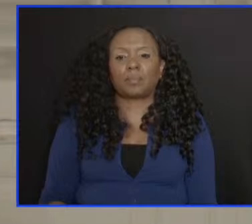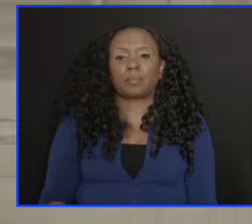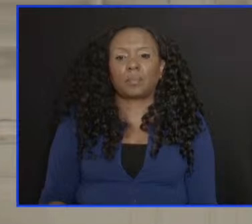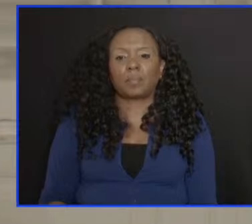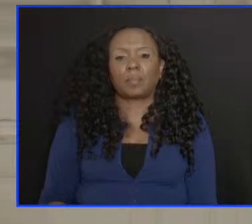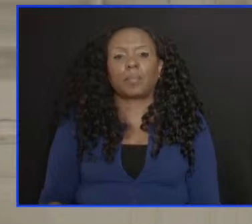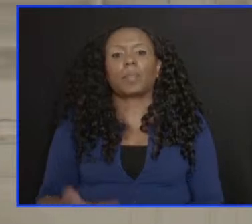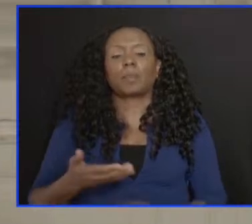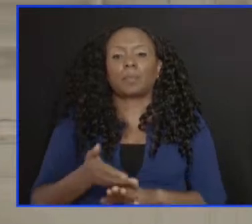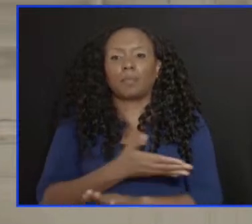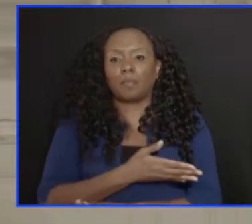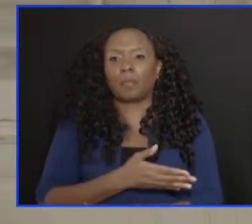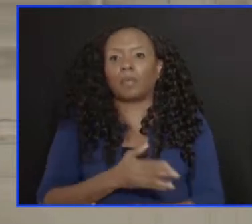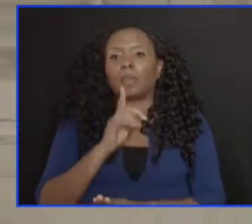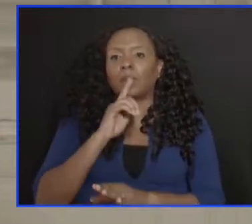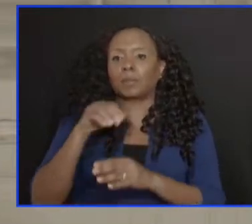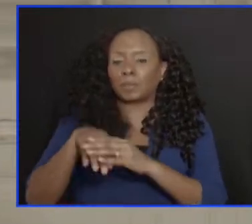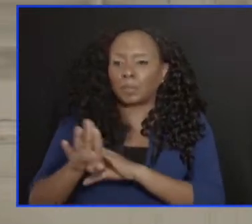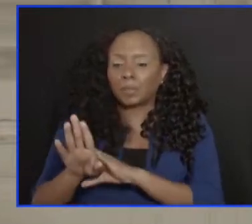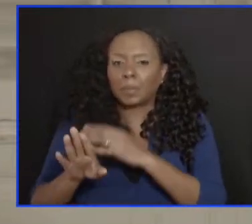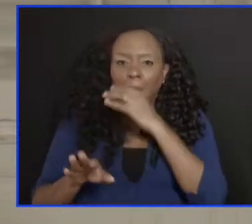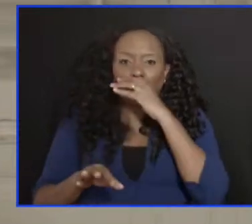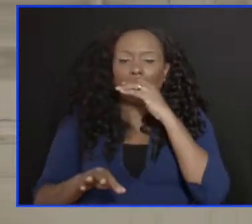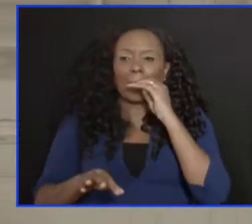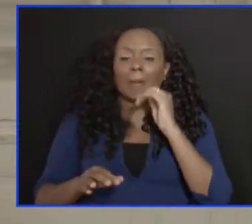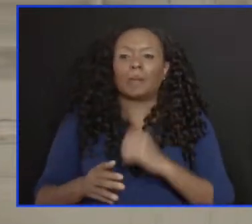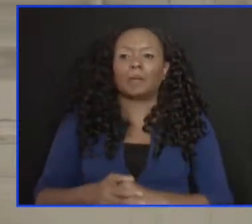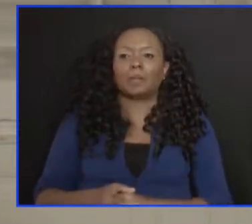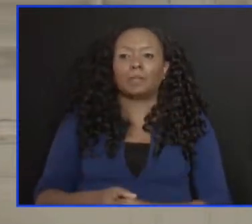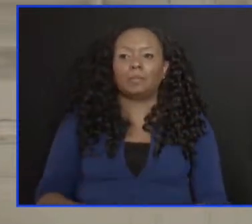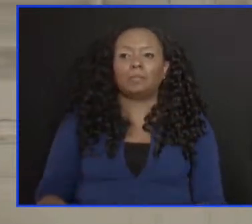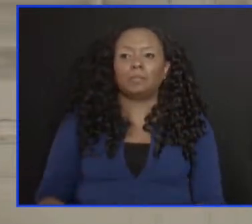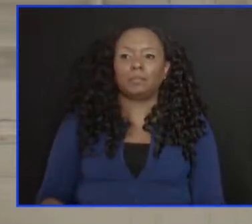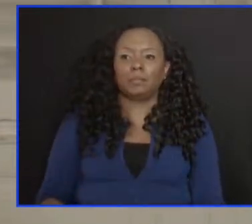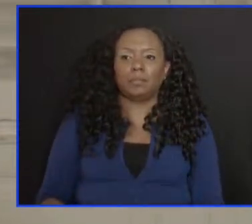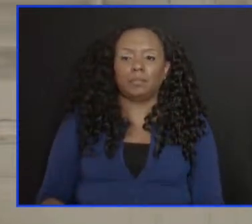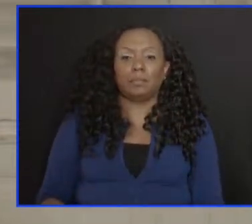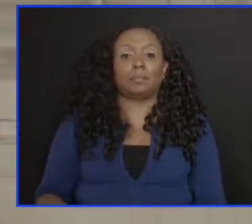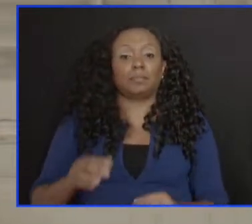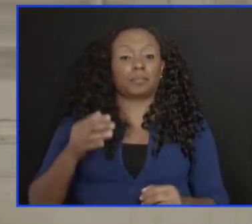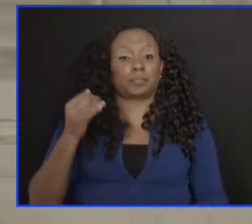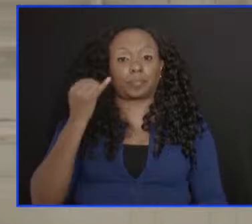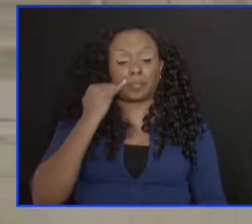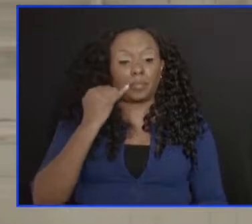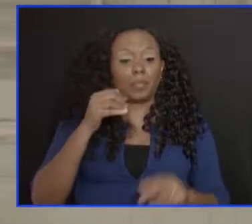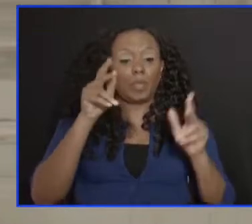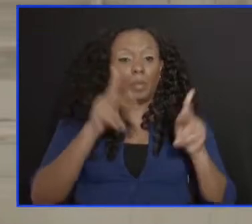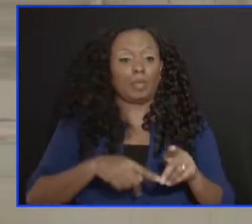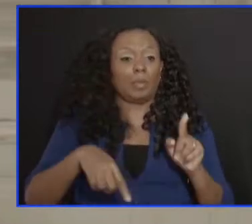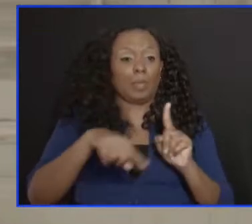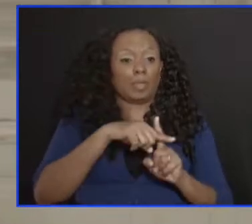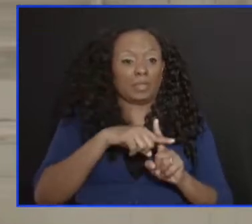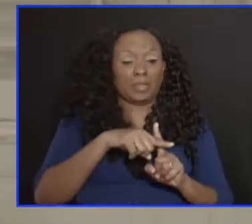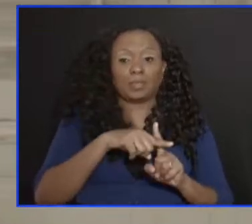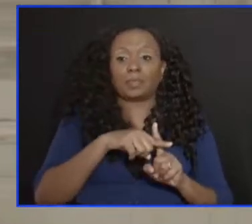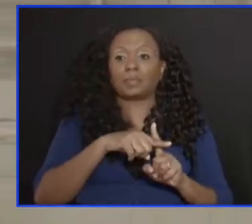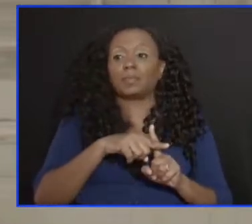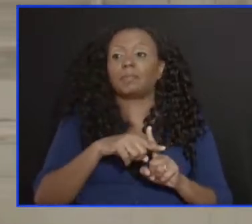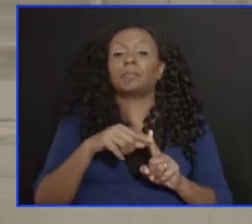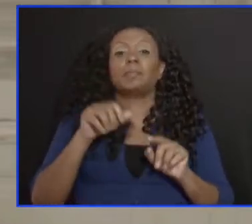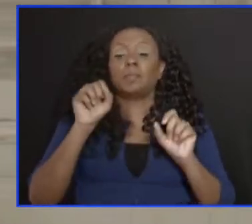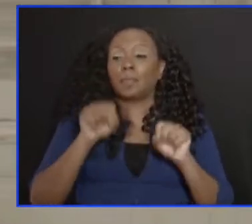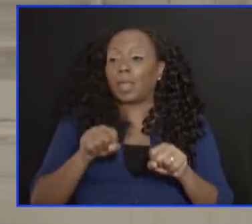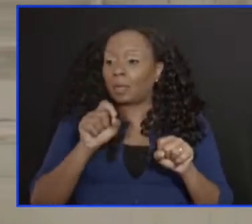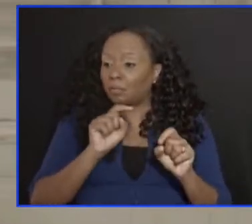into the area. Although they're already positive and there's no risk for them to be positive again in the short